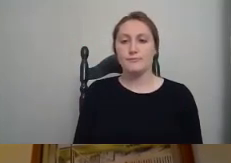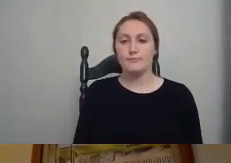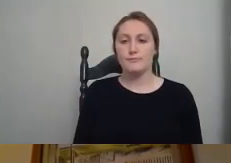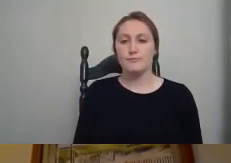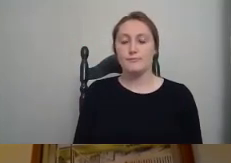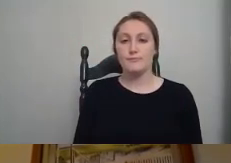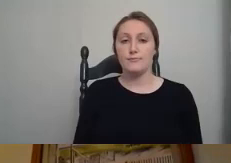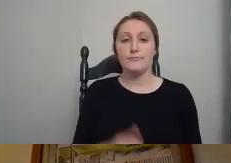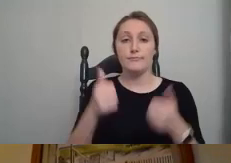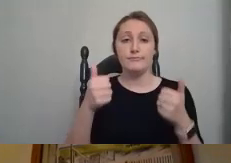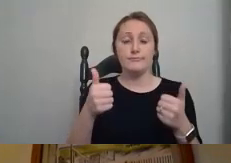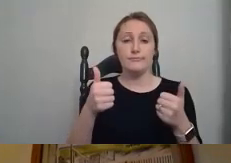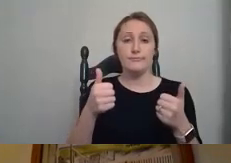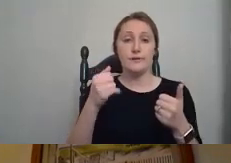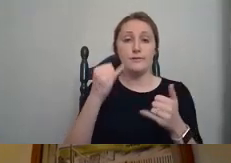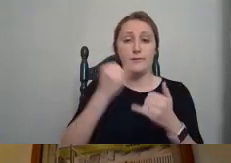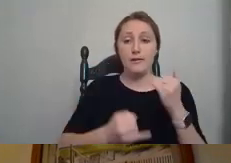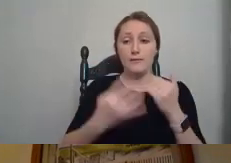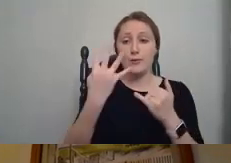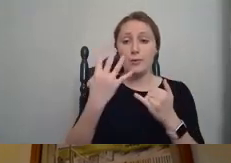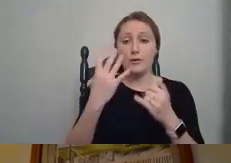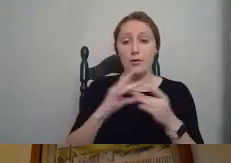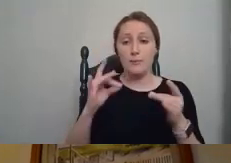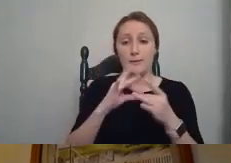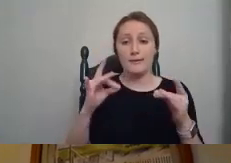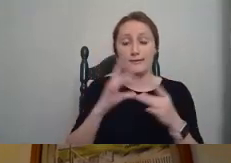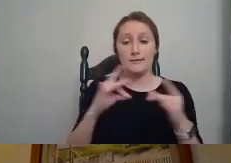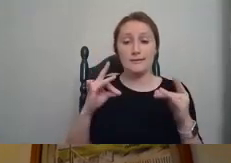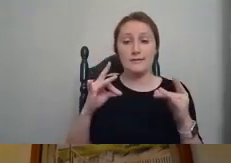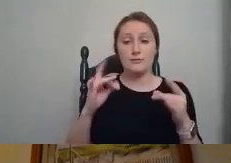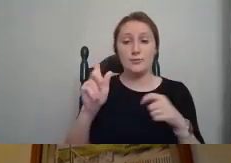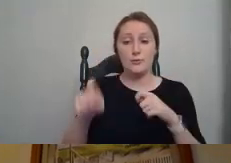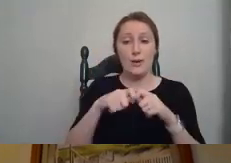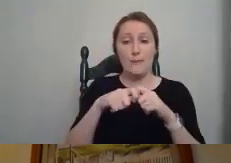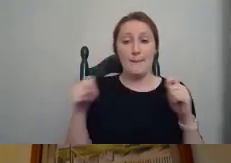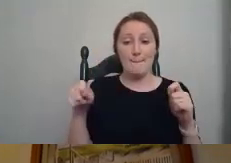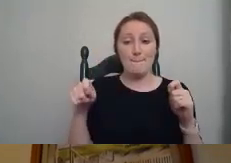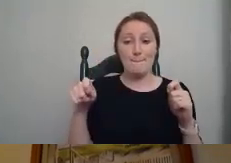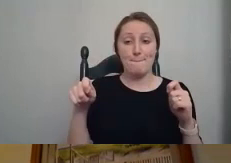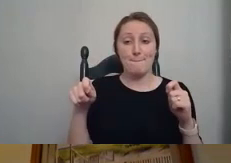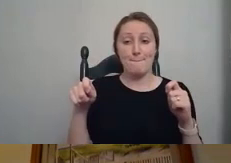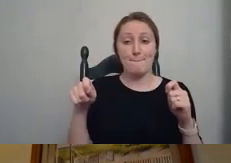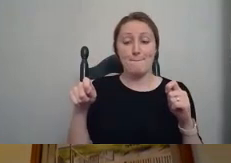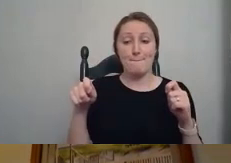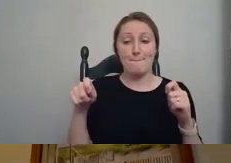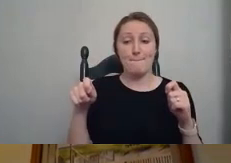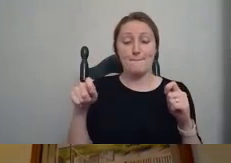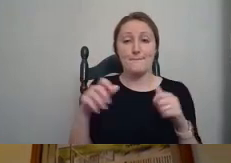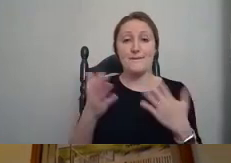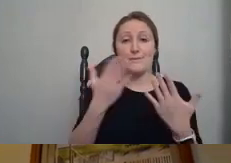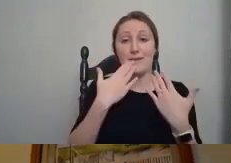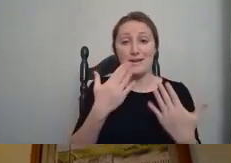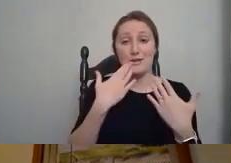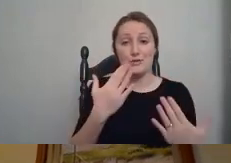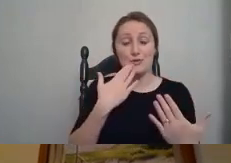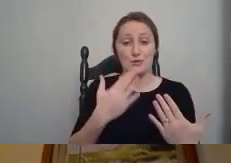All right, I'm going to use the last 4 comments as a signal to begin to wrap up. I've gotten some thank yous, and I appreciate